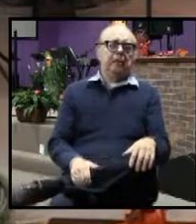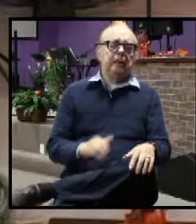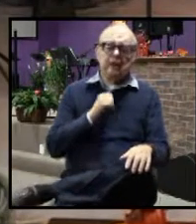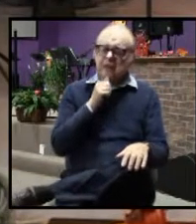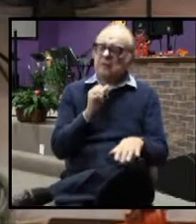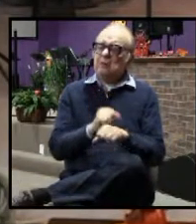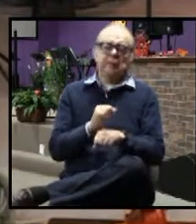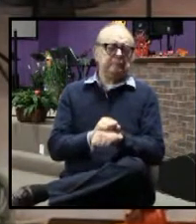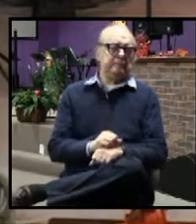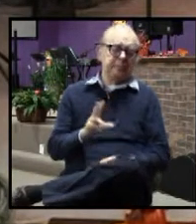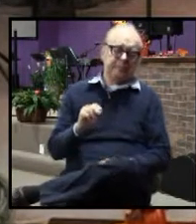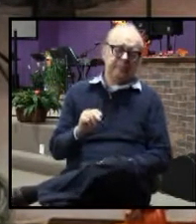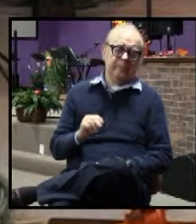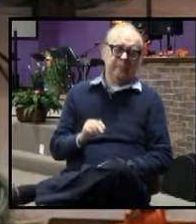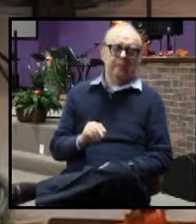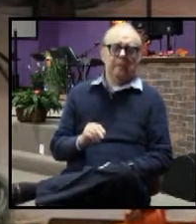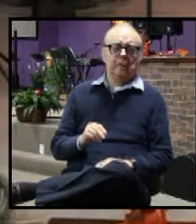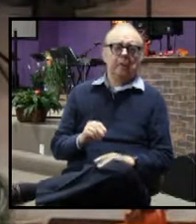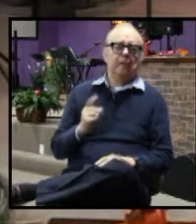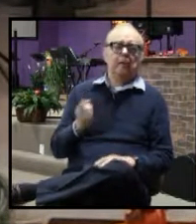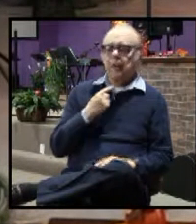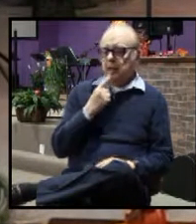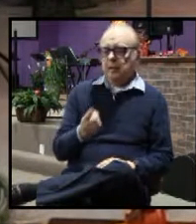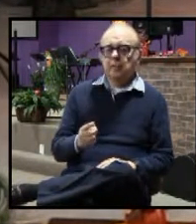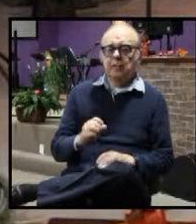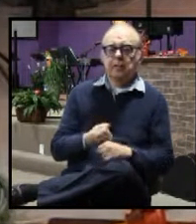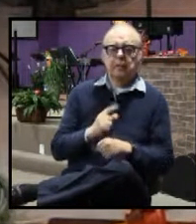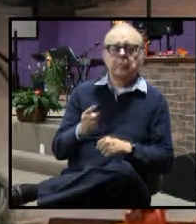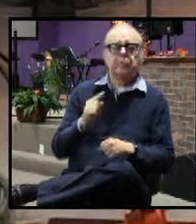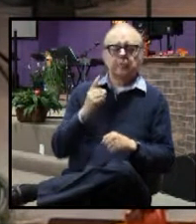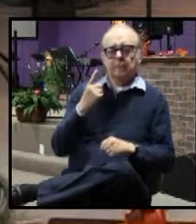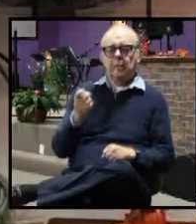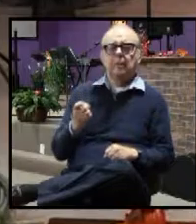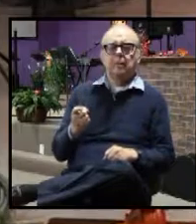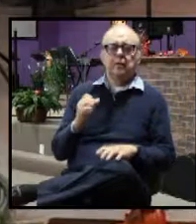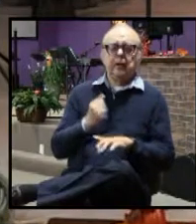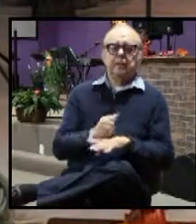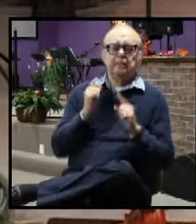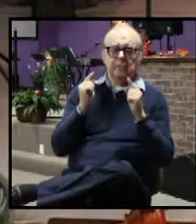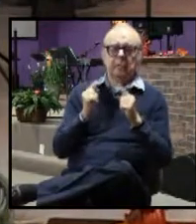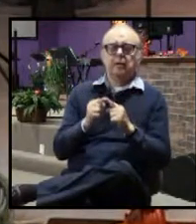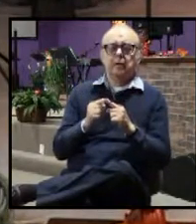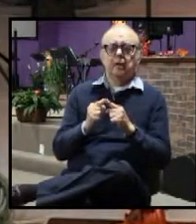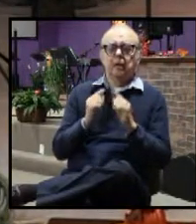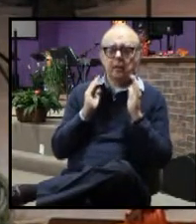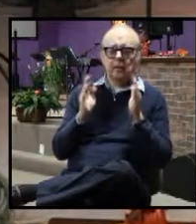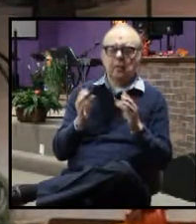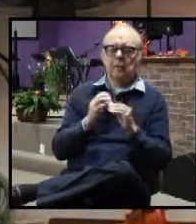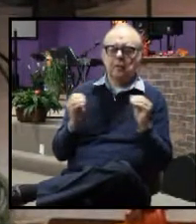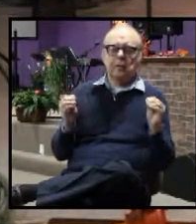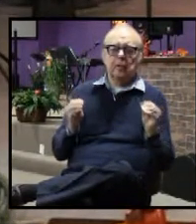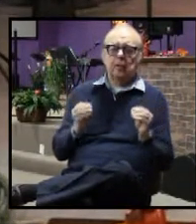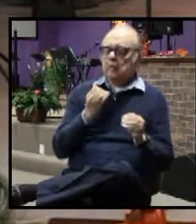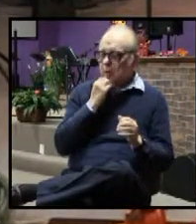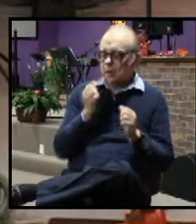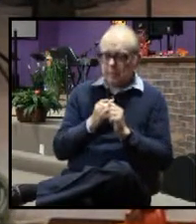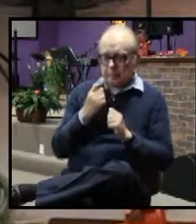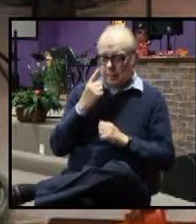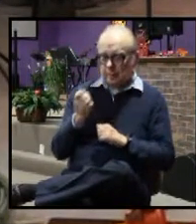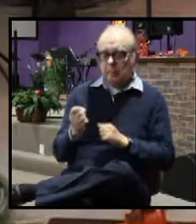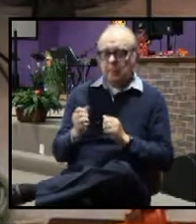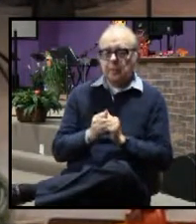So that doesn't work. They will always tell you to create your dreams, set your goals. And listen, there's nothing wrong